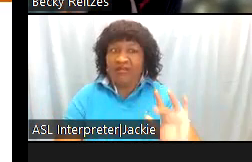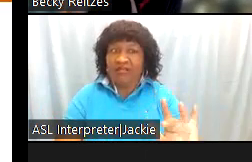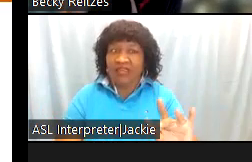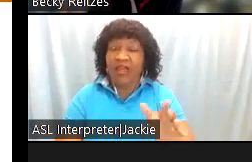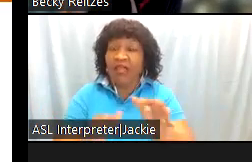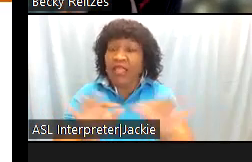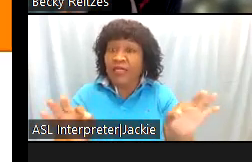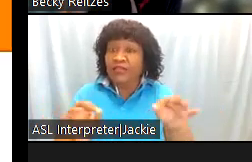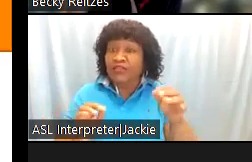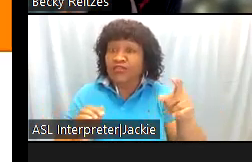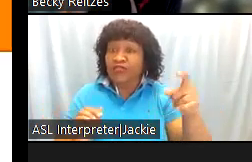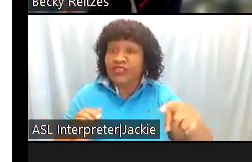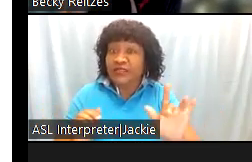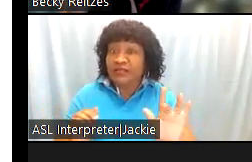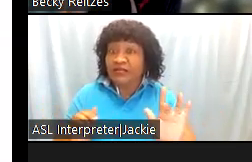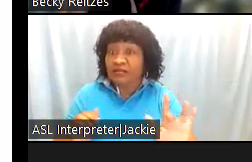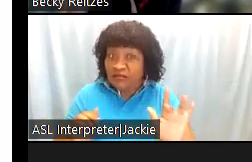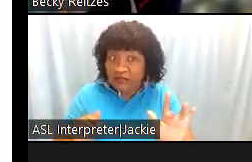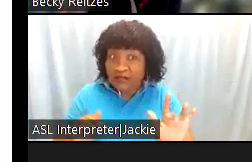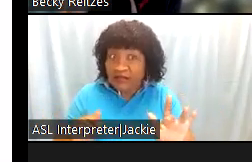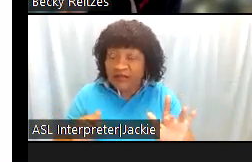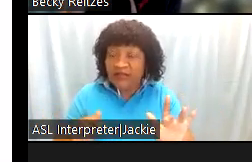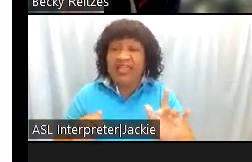you need, and then you will